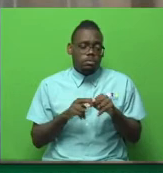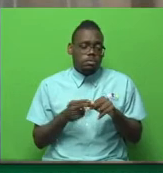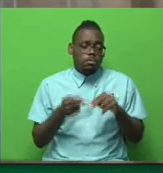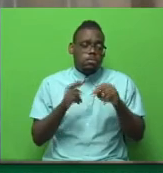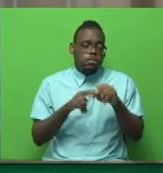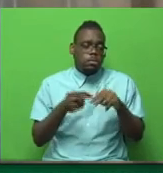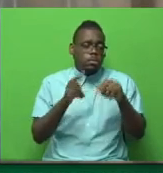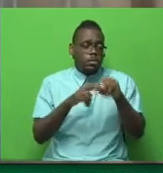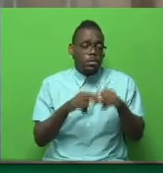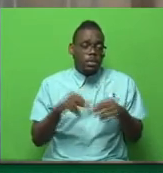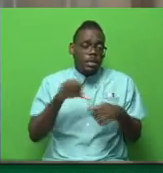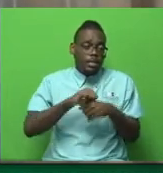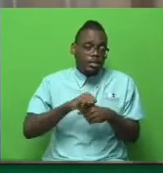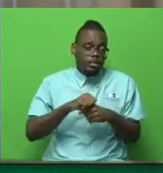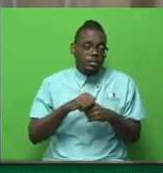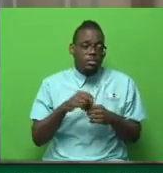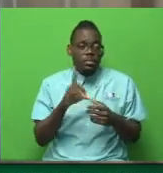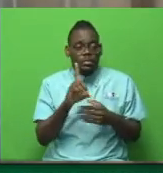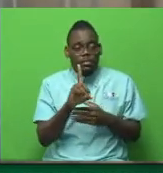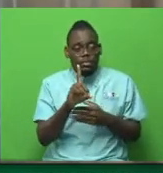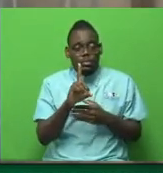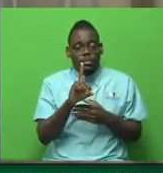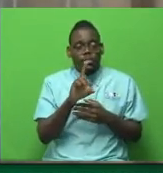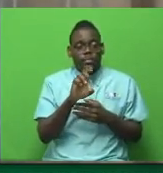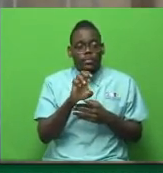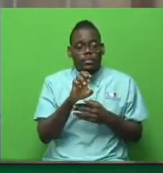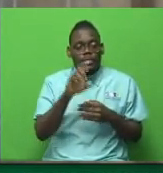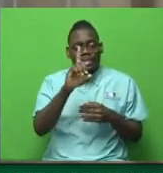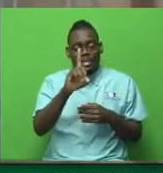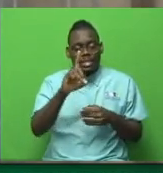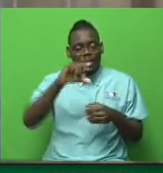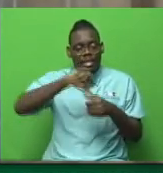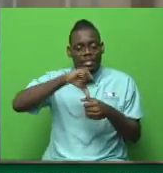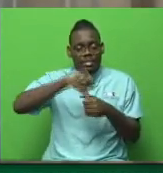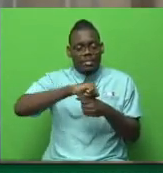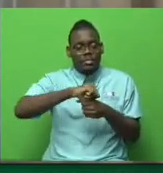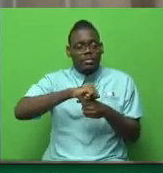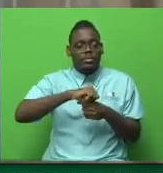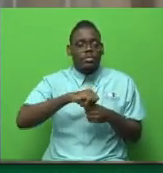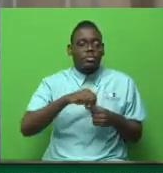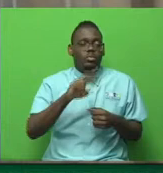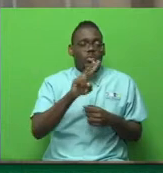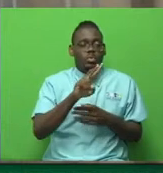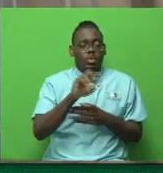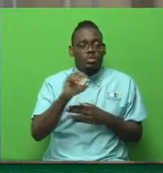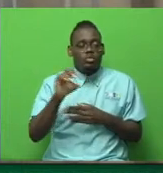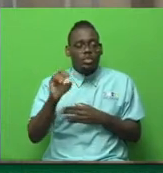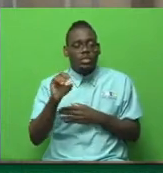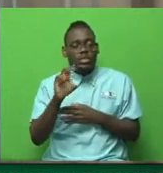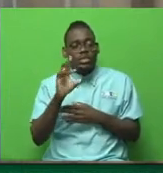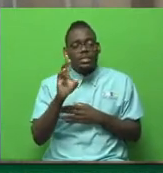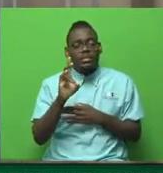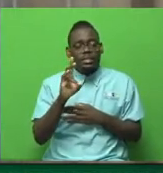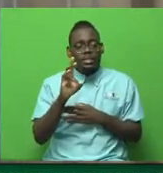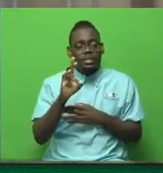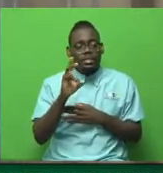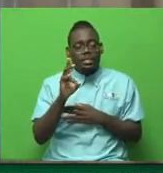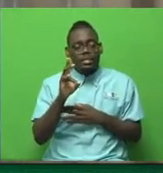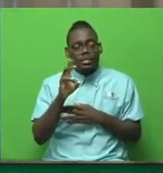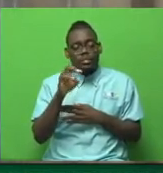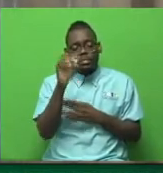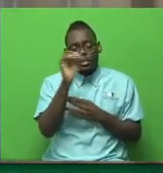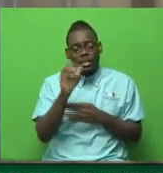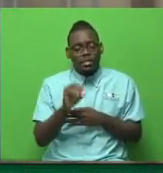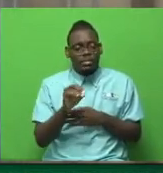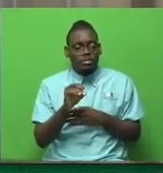Madam speaker by 227 percent over seven years Madam speaker and while he pushes fuel prices